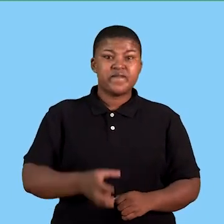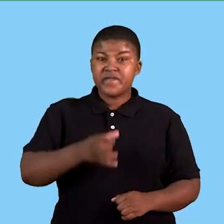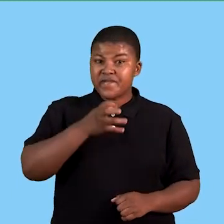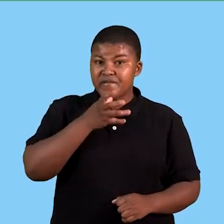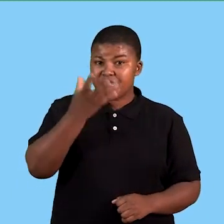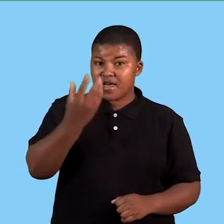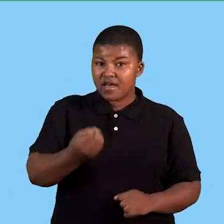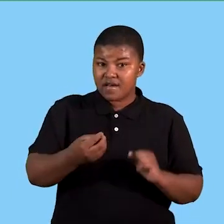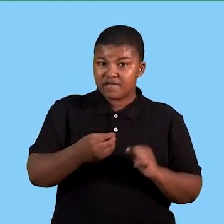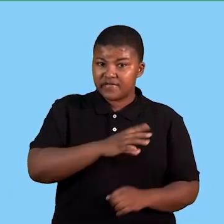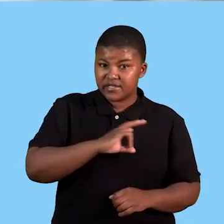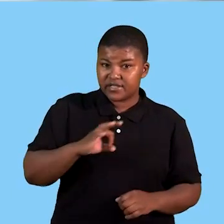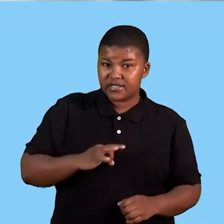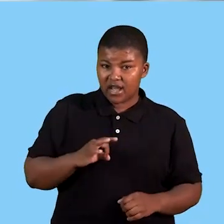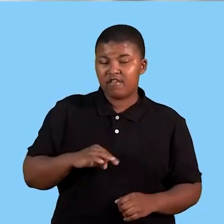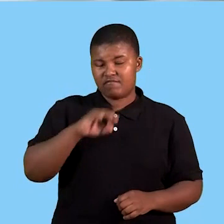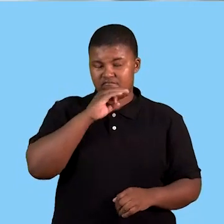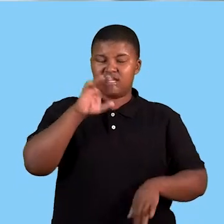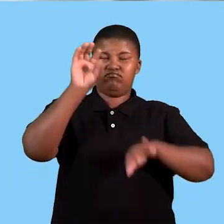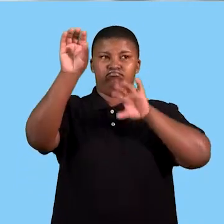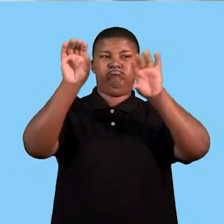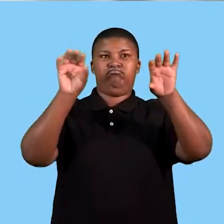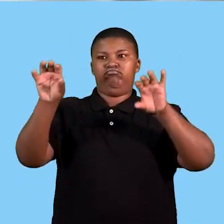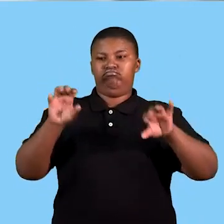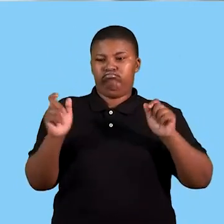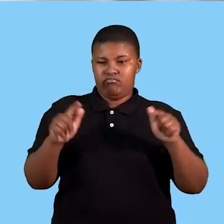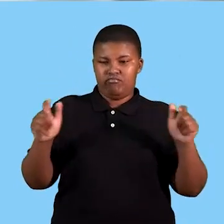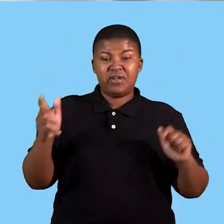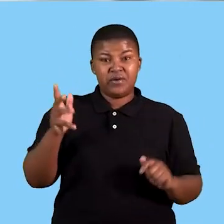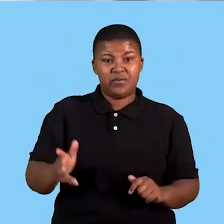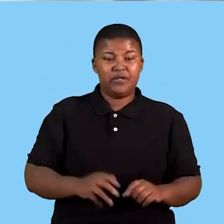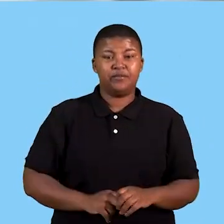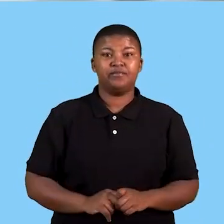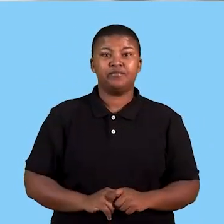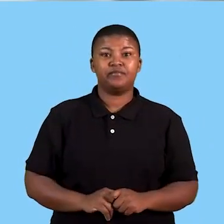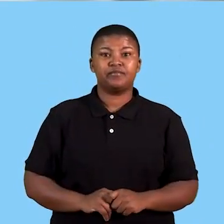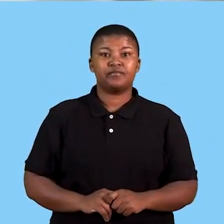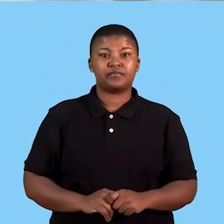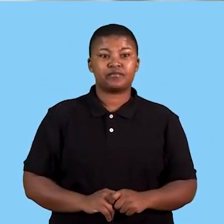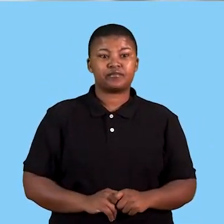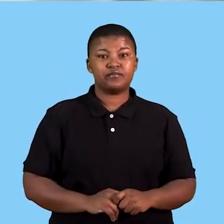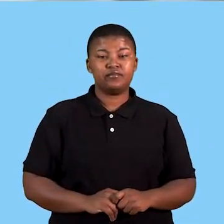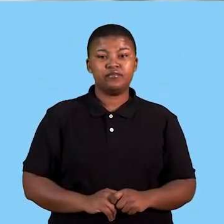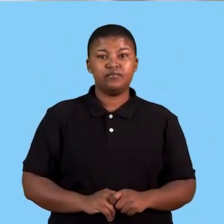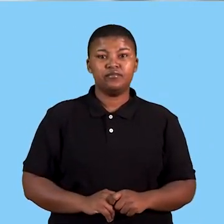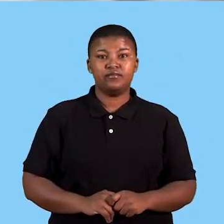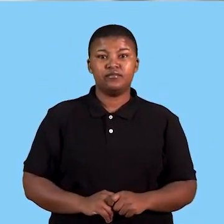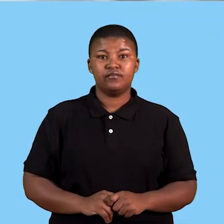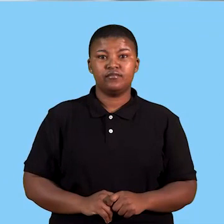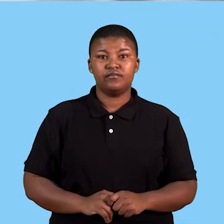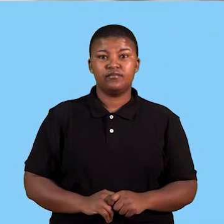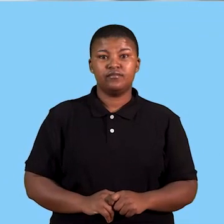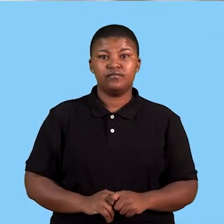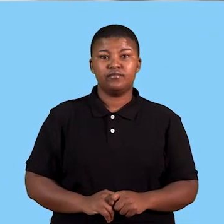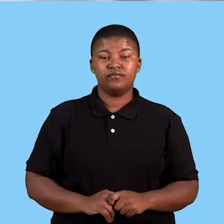a lot of employees, we'll again have a more elaborate structure. So this is then question 2, where we name the